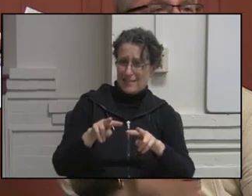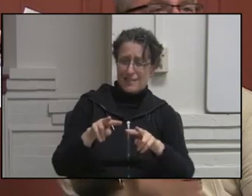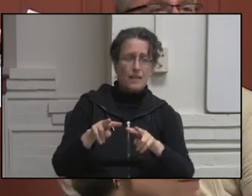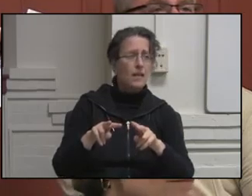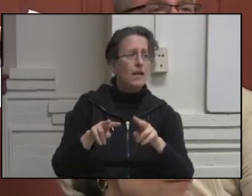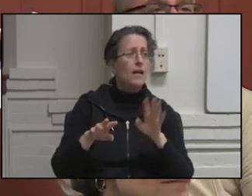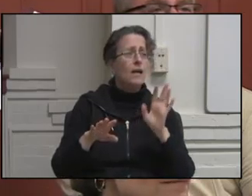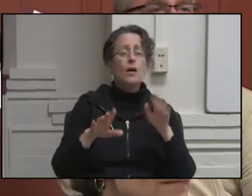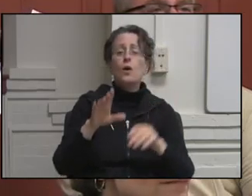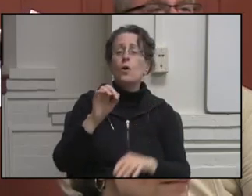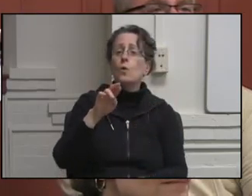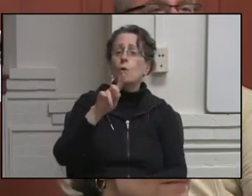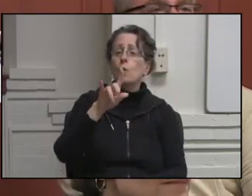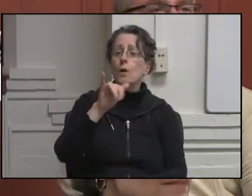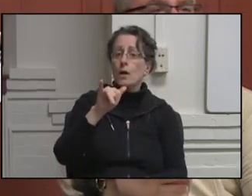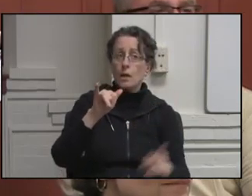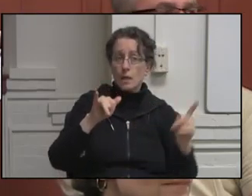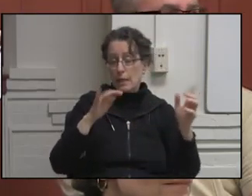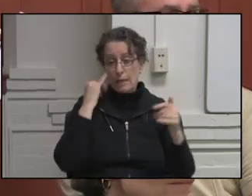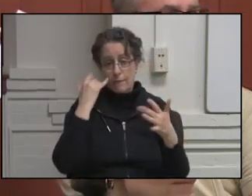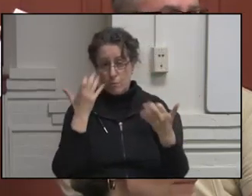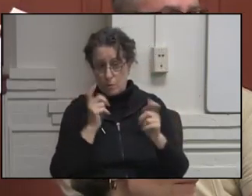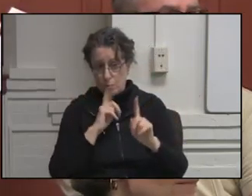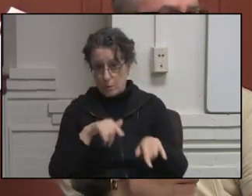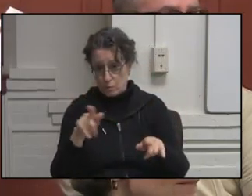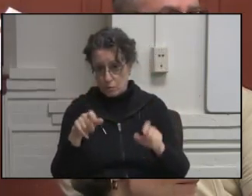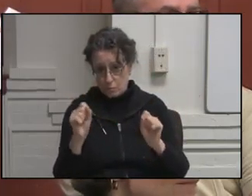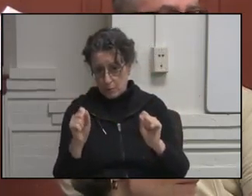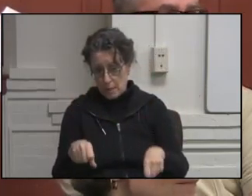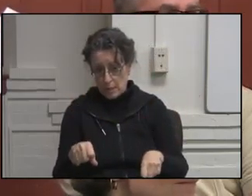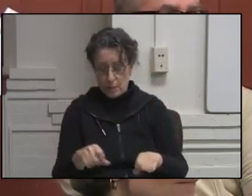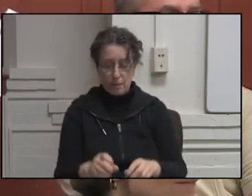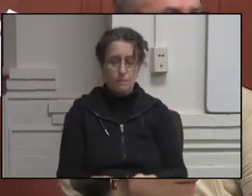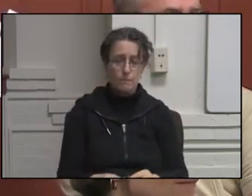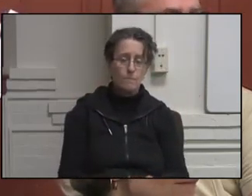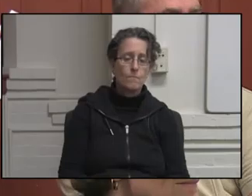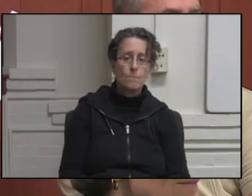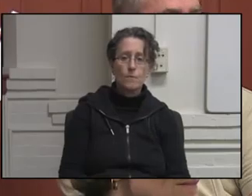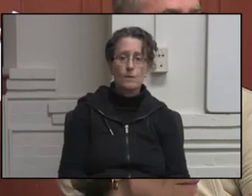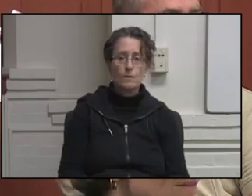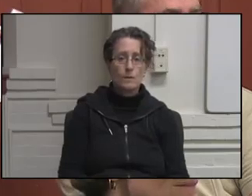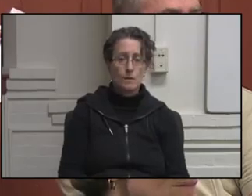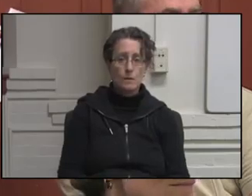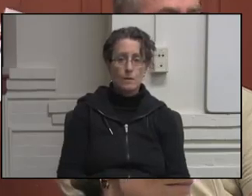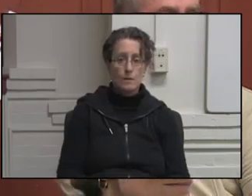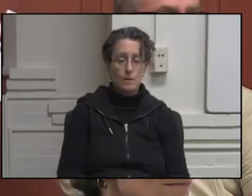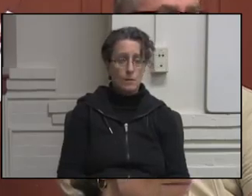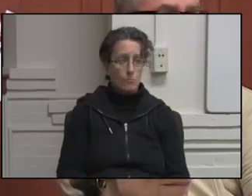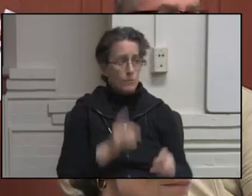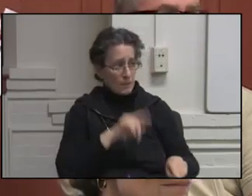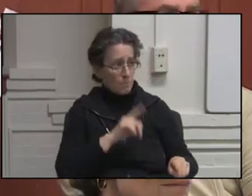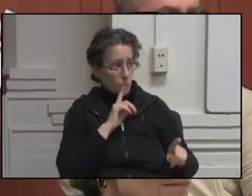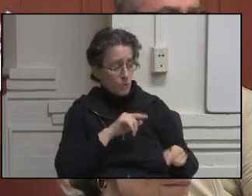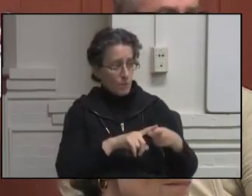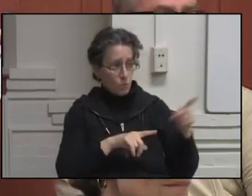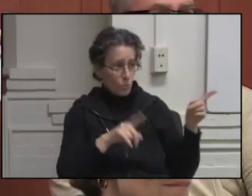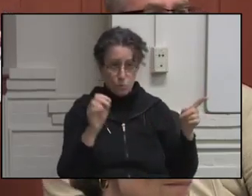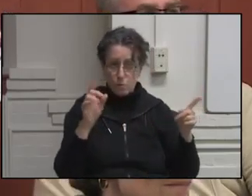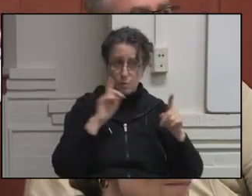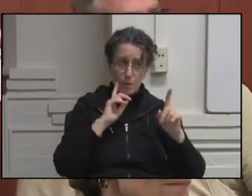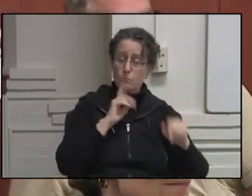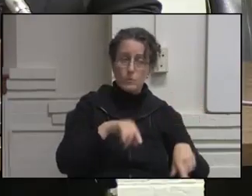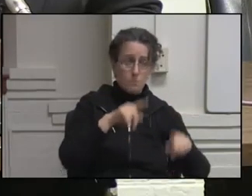And Orly, you are interrogated if you choose to be by a member of the public. So. Okay, do I respond to you? Or? You can respond directly to